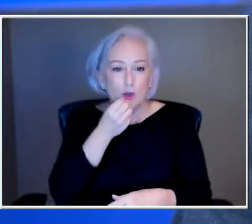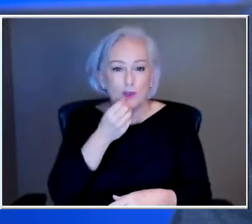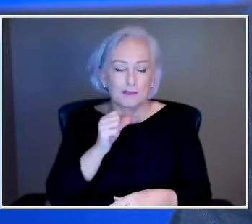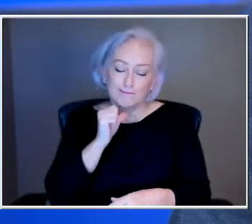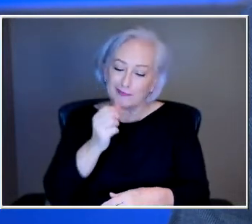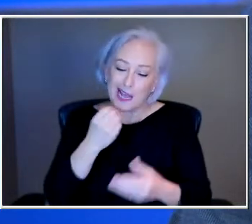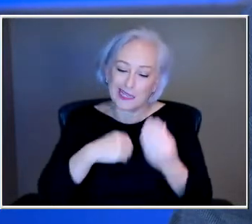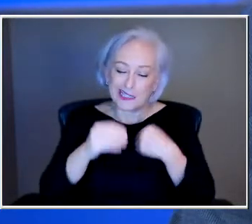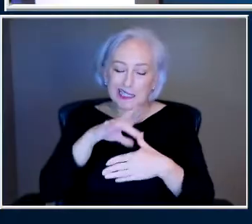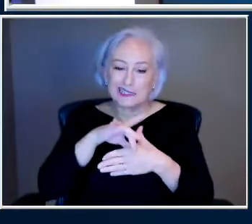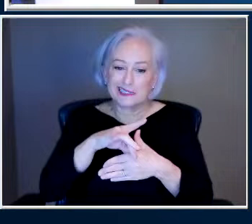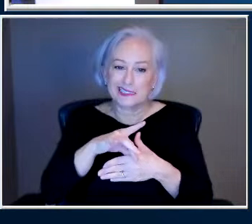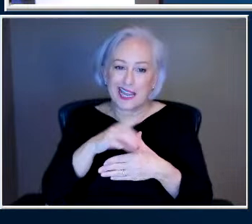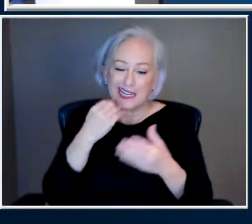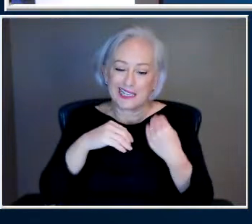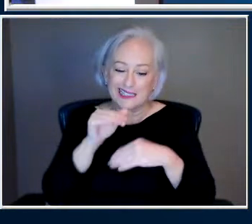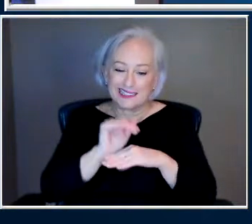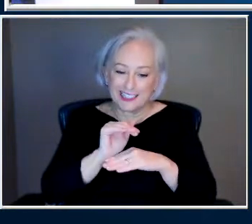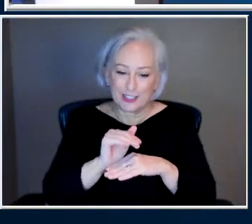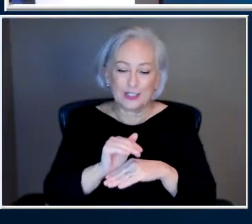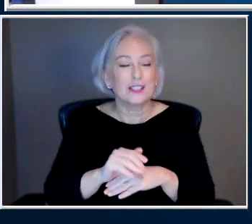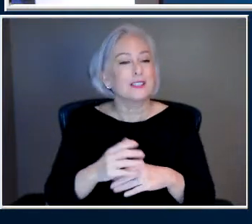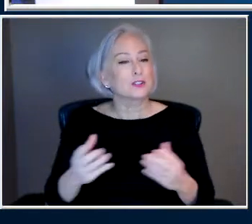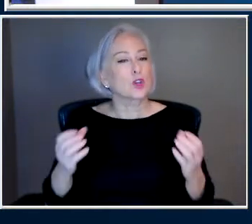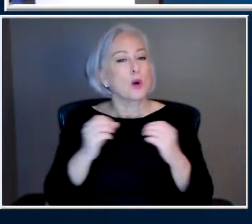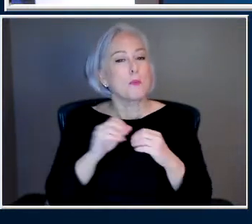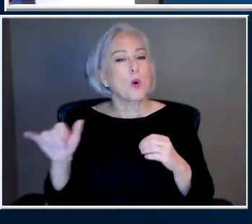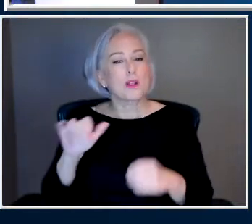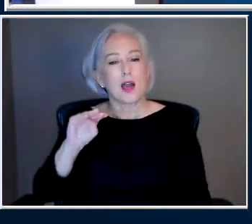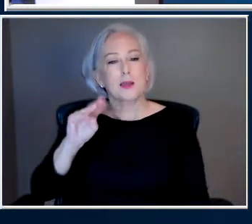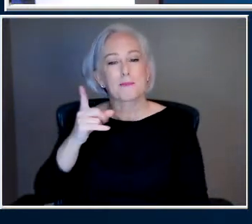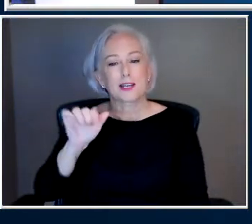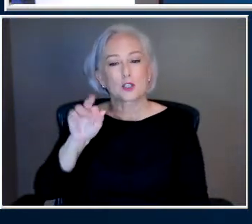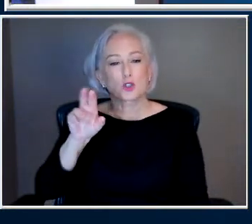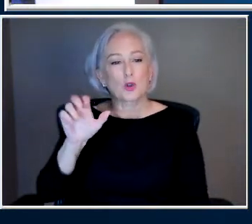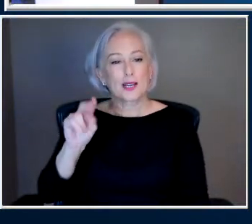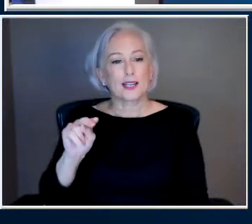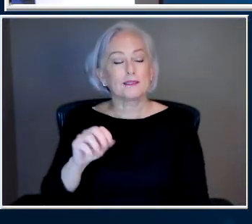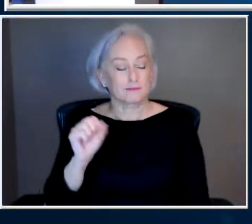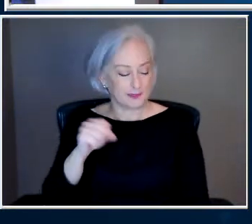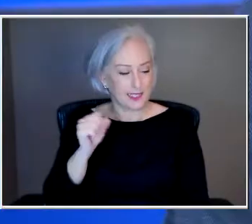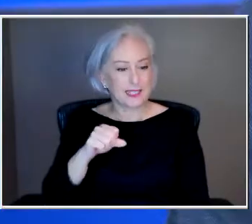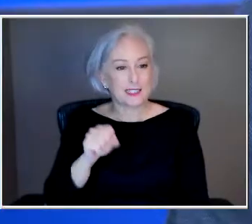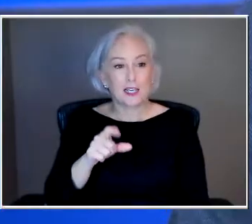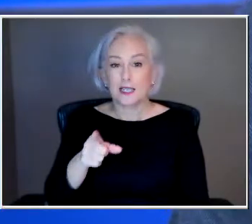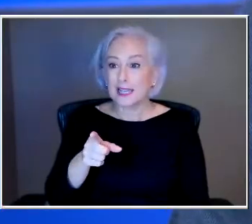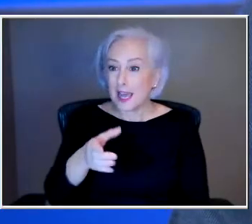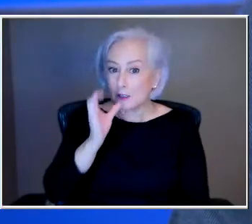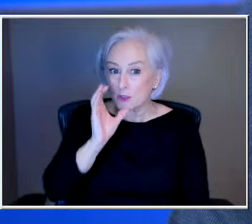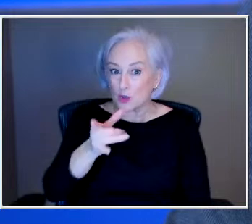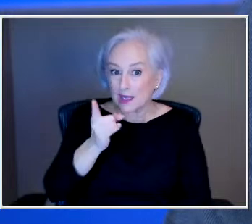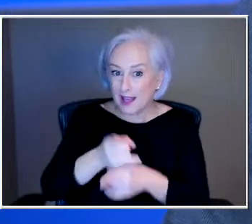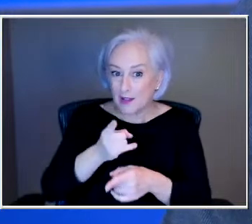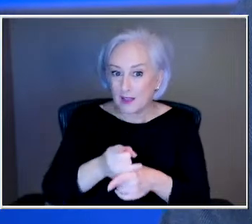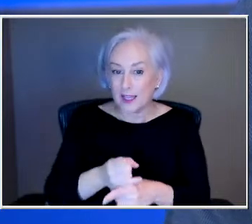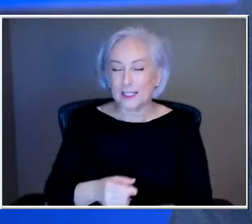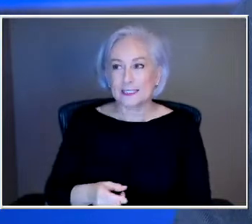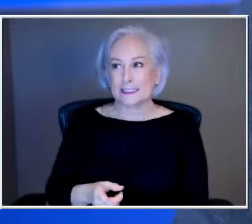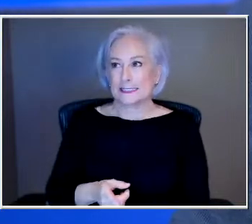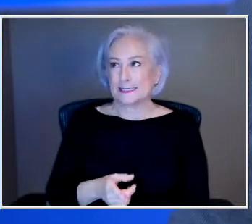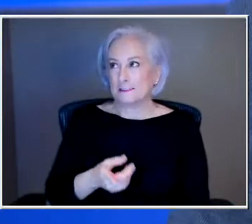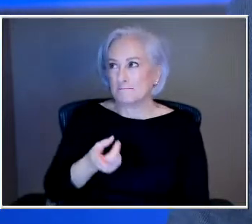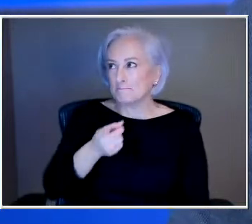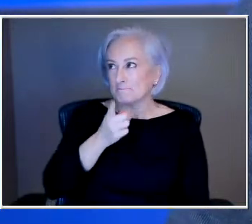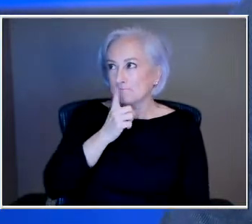everything. Stick with the Mediterranean diet. Yeah. Are you allowed to drink alcohol? Nobody's ever really told me I can or can't, but